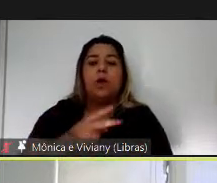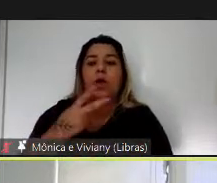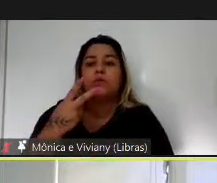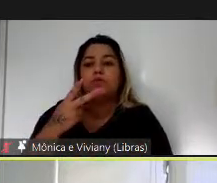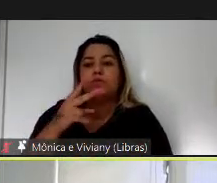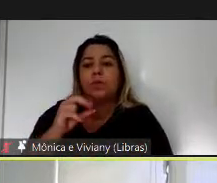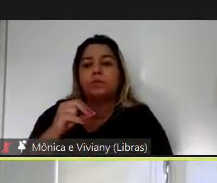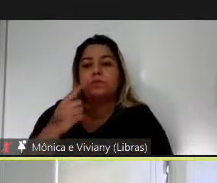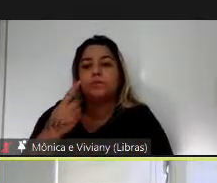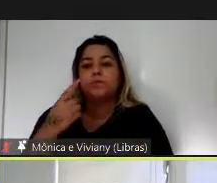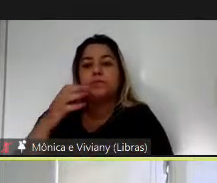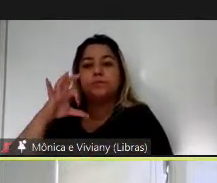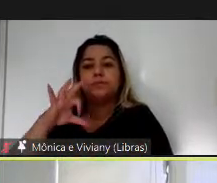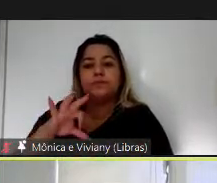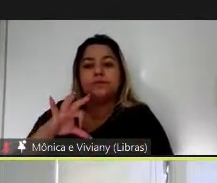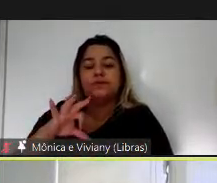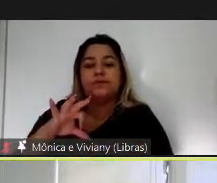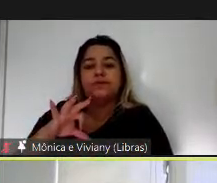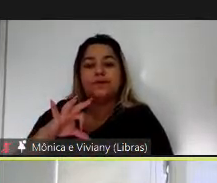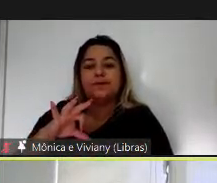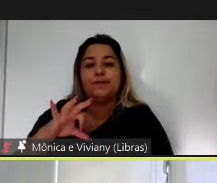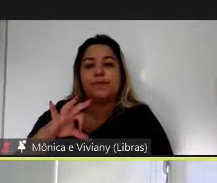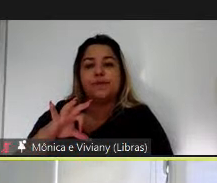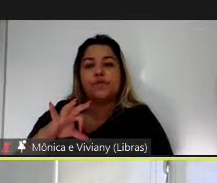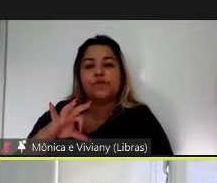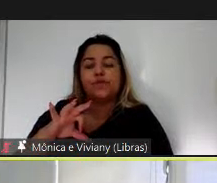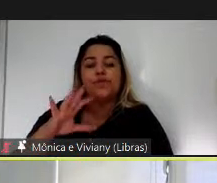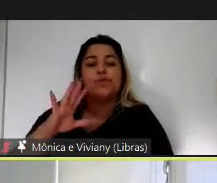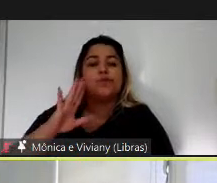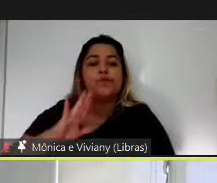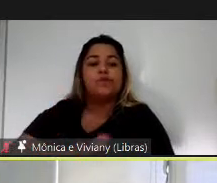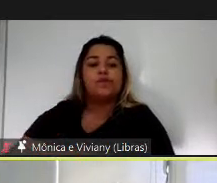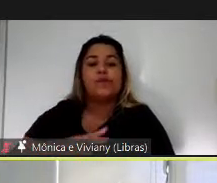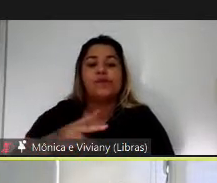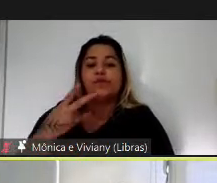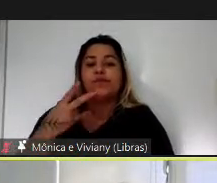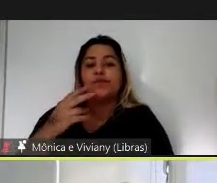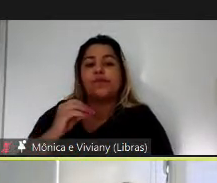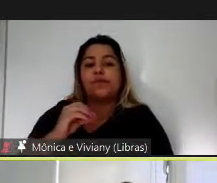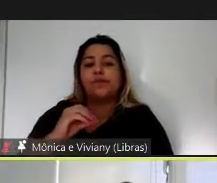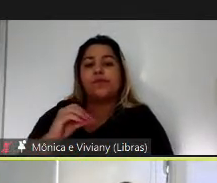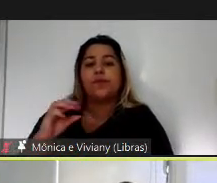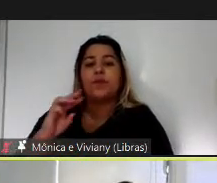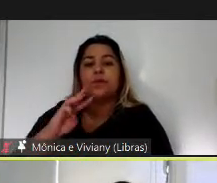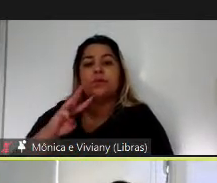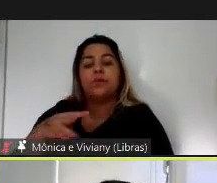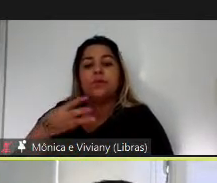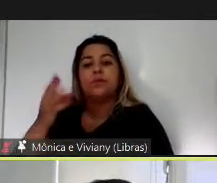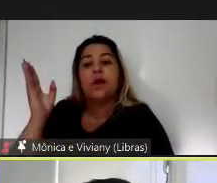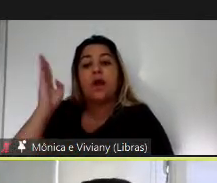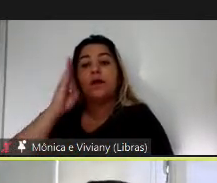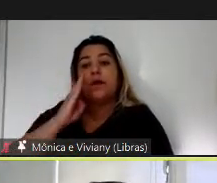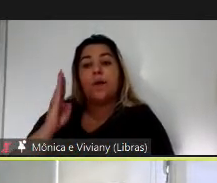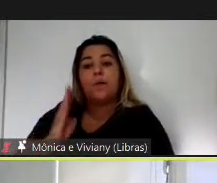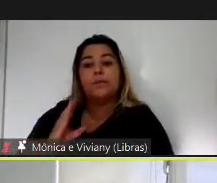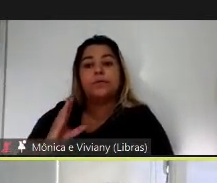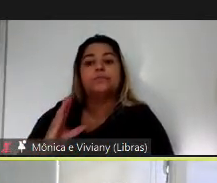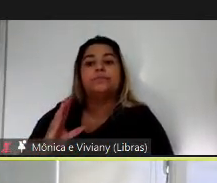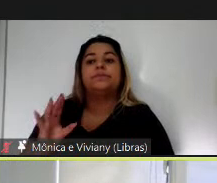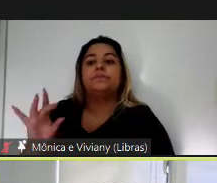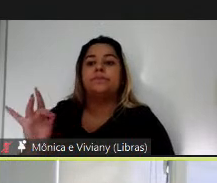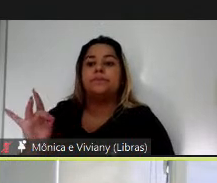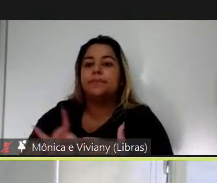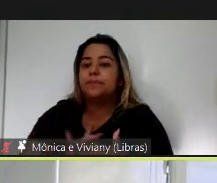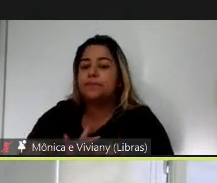Richard there that has been advancing, registering that has been advancing in the more than 200 million Brazilians